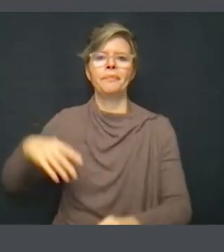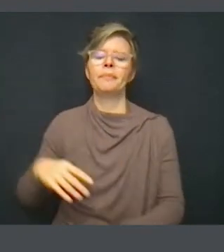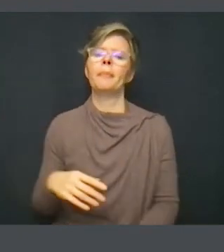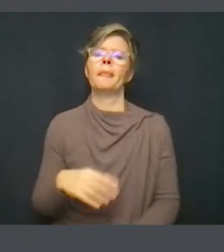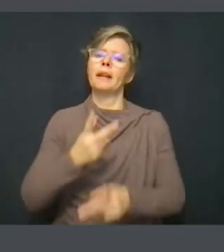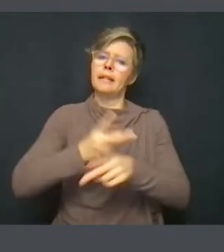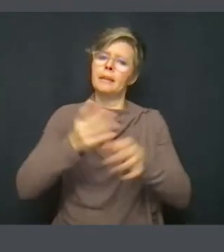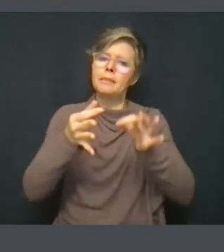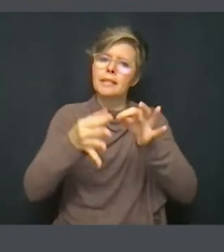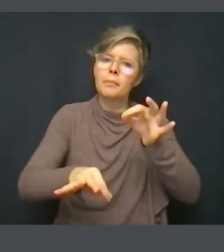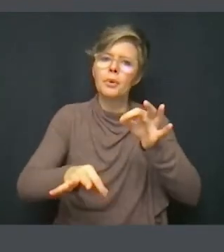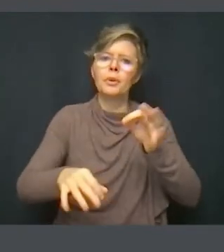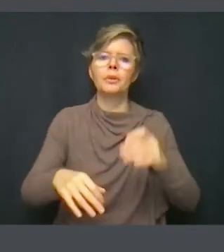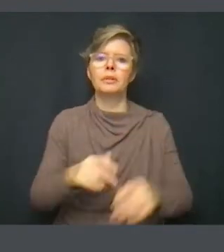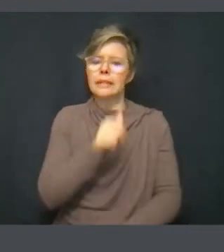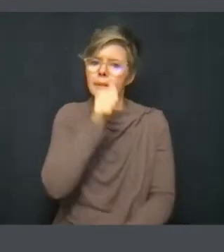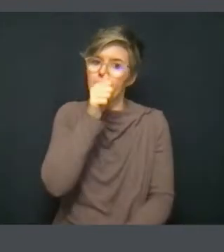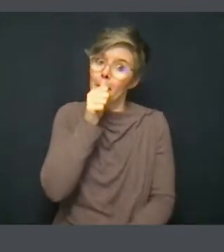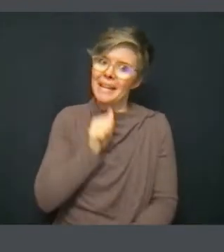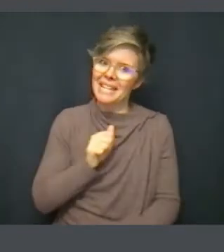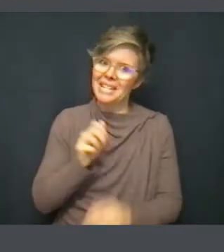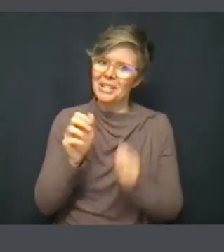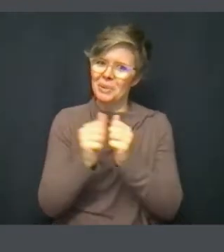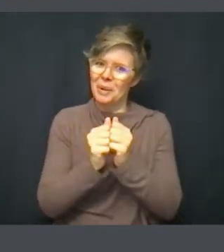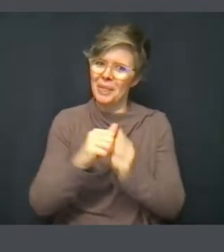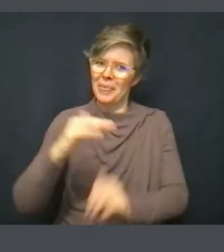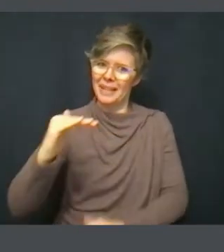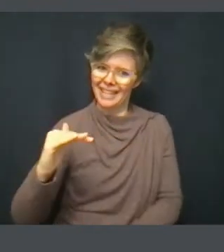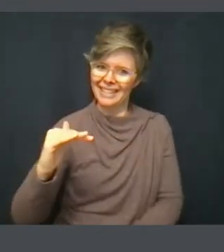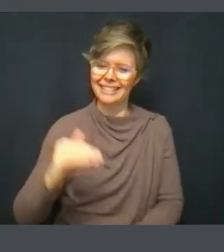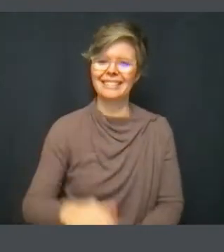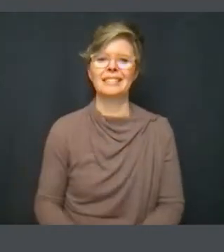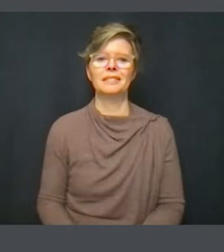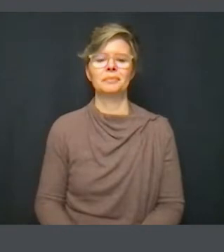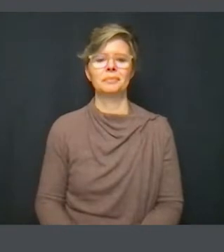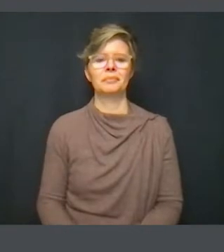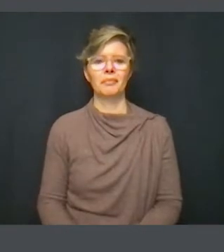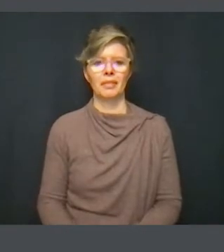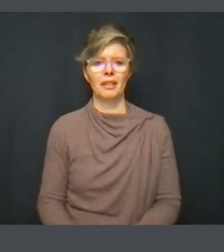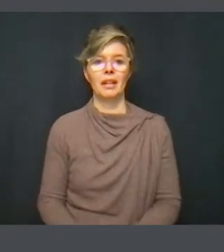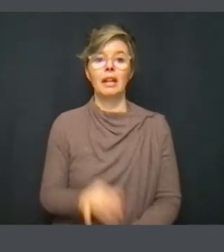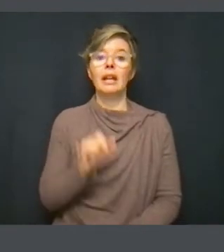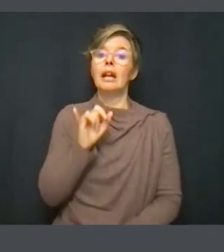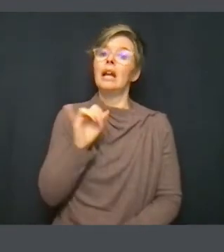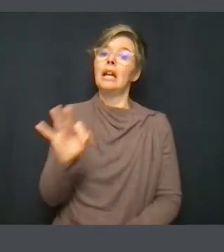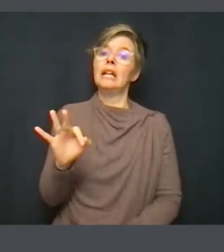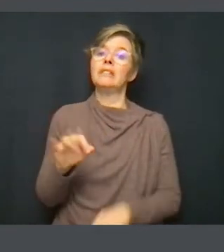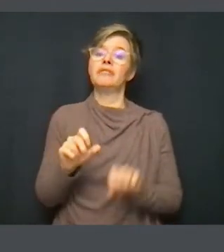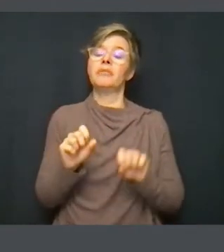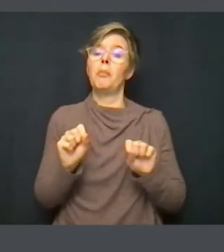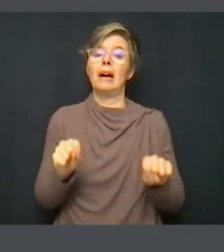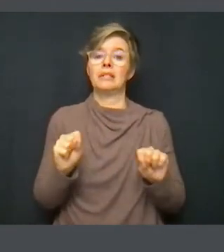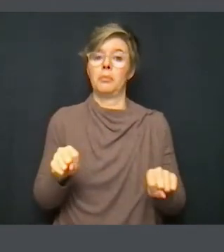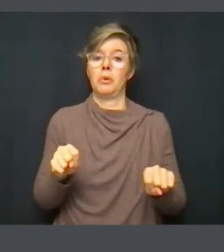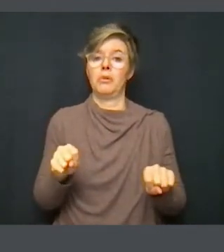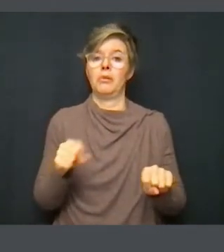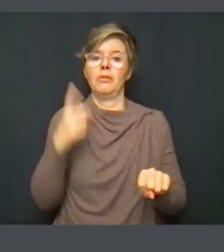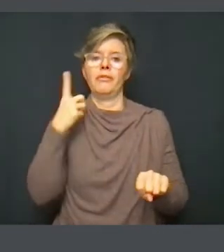kid. If possible, and I'm going to tell you that this is possible, at least for Spanish English speakers, you want